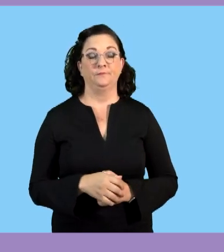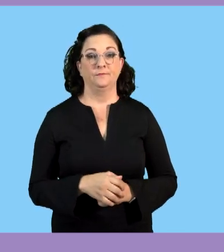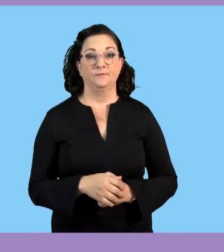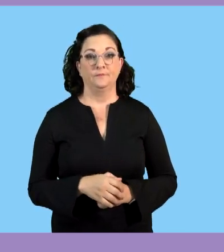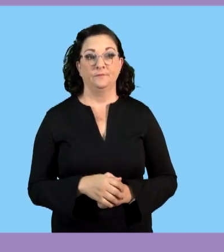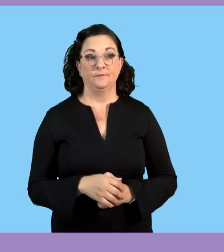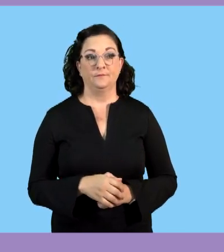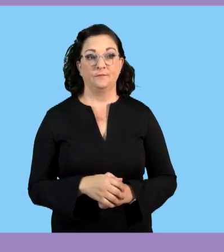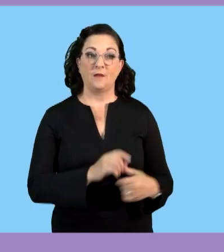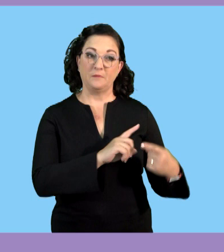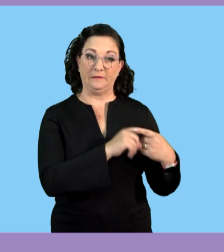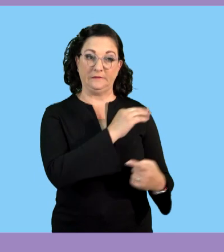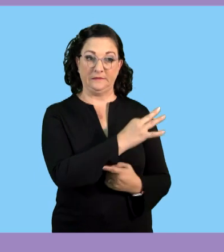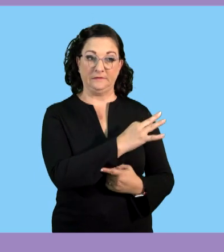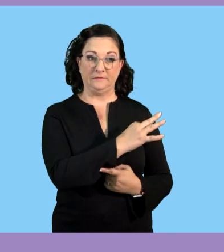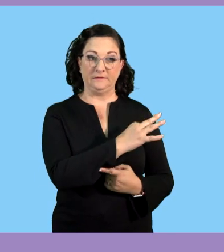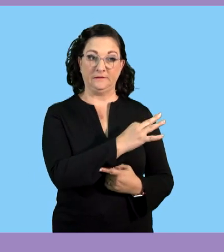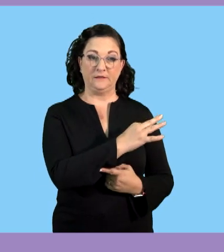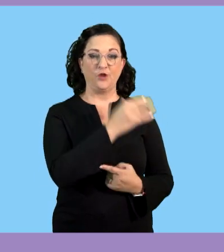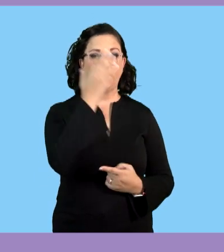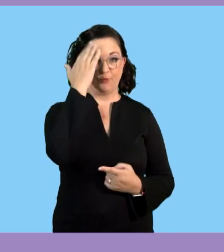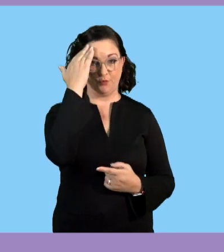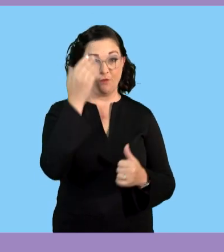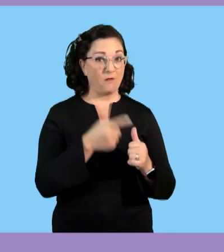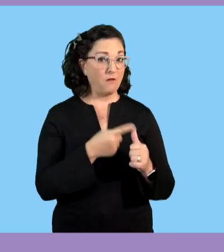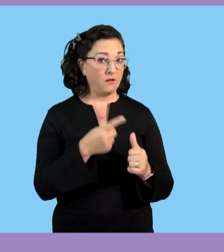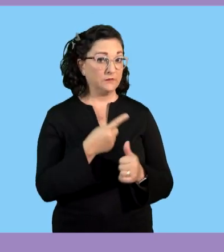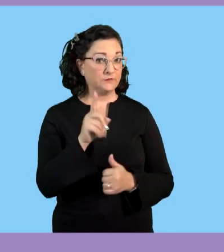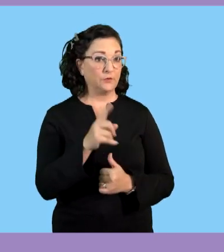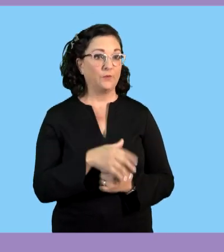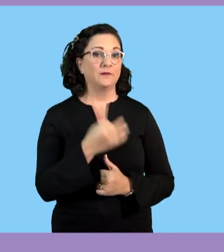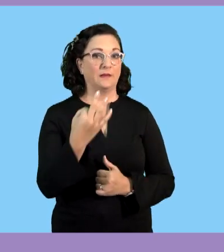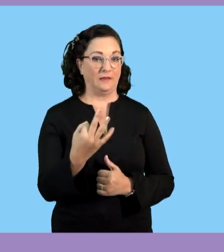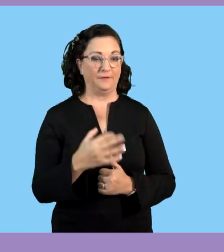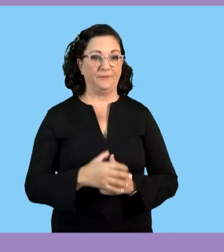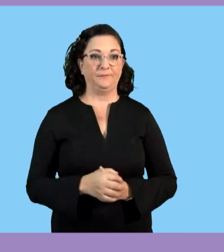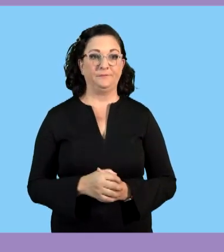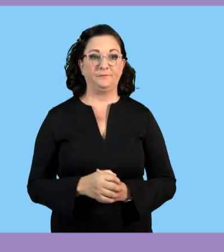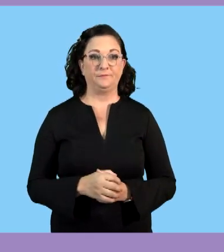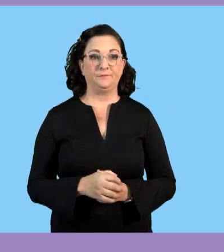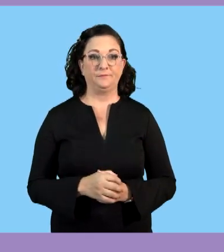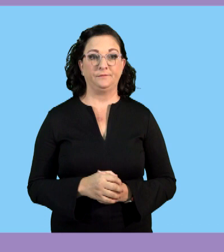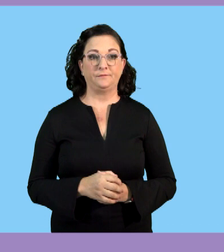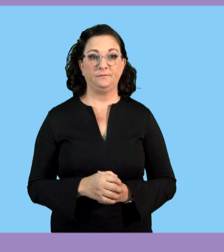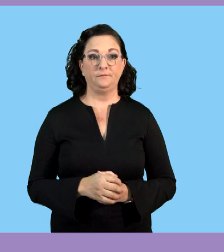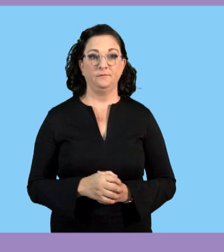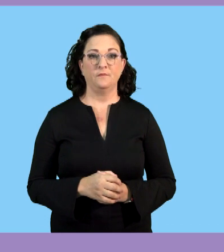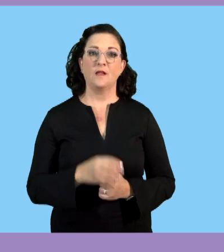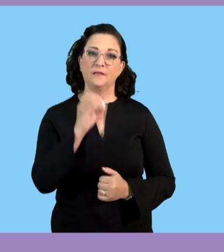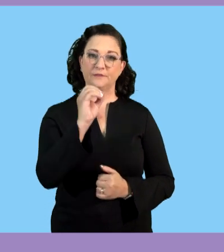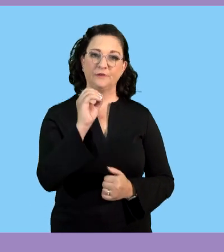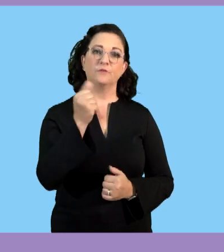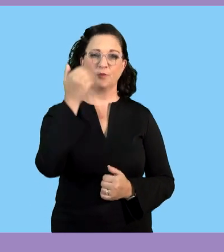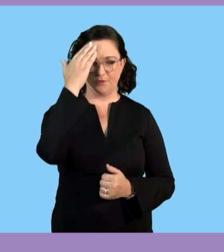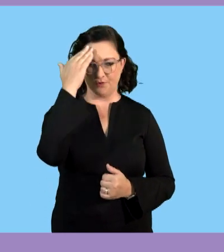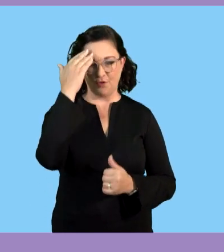0 plus 3, we know that gives us 3. So when we substitute 0, our